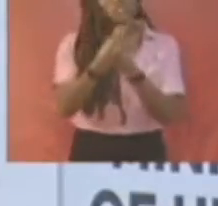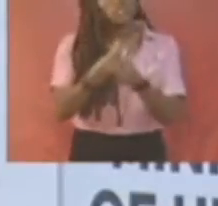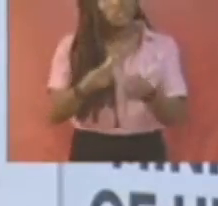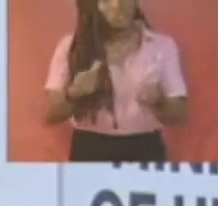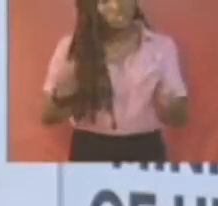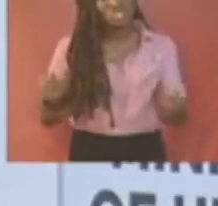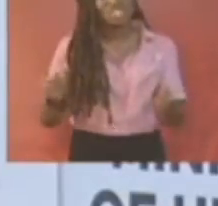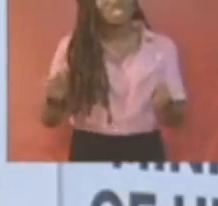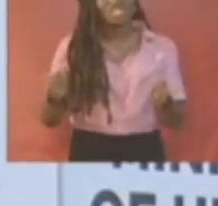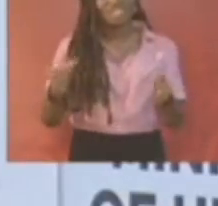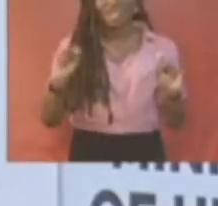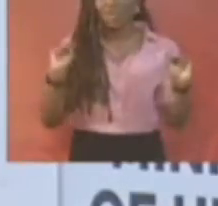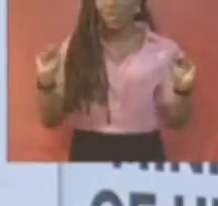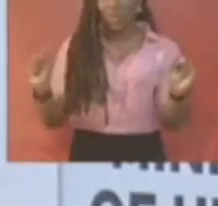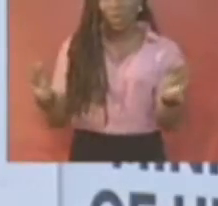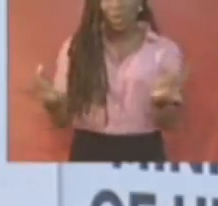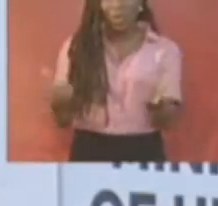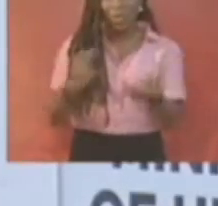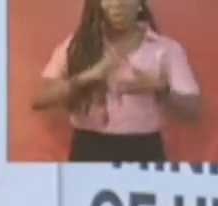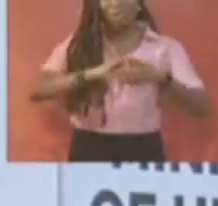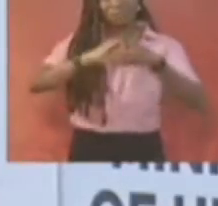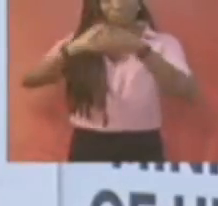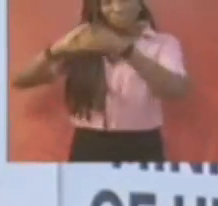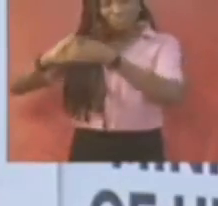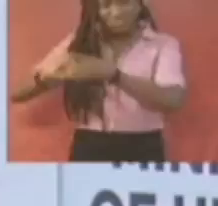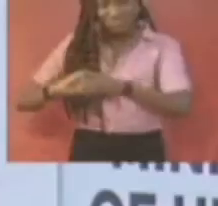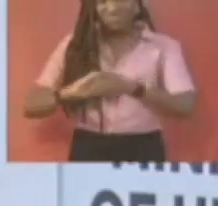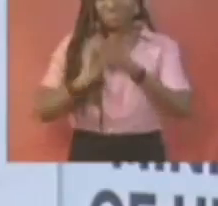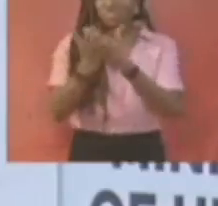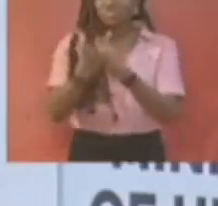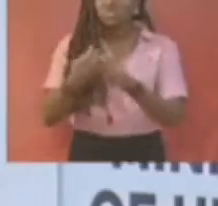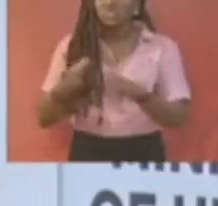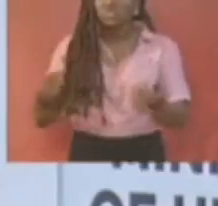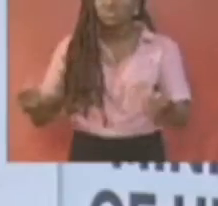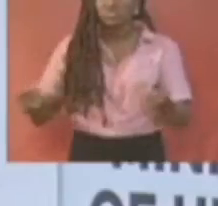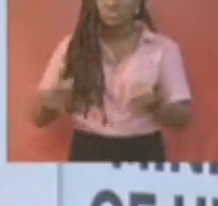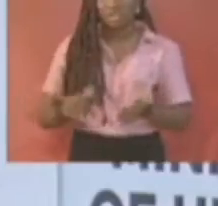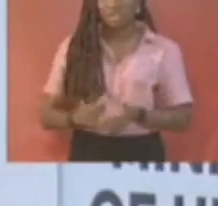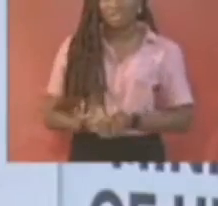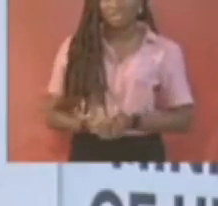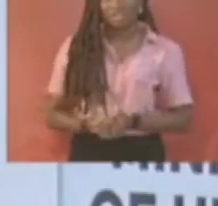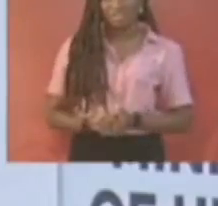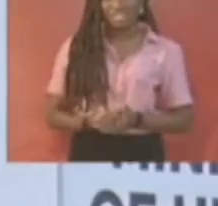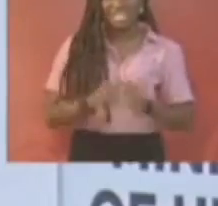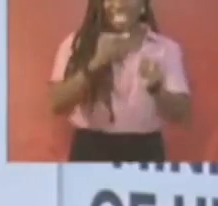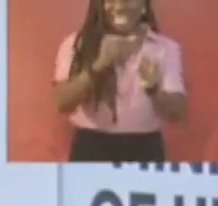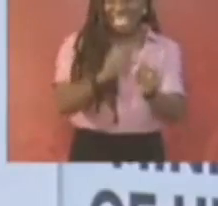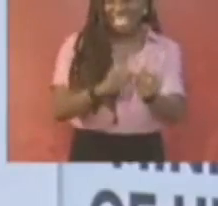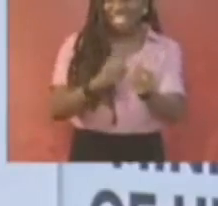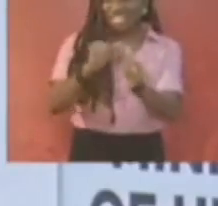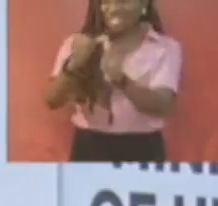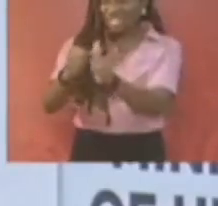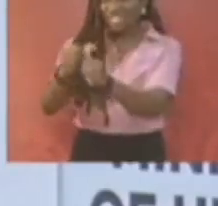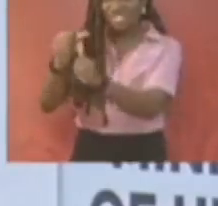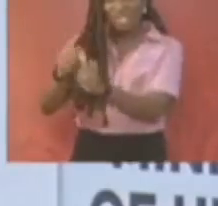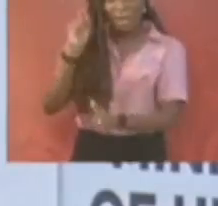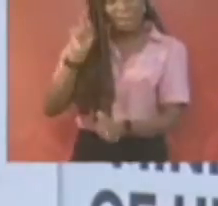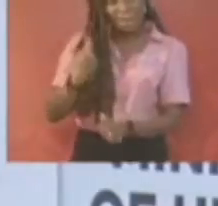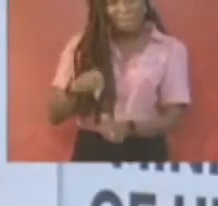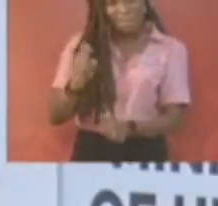let's all be a part of that solution. So as Dr. Hines said, let each one of us play our